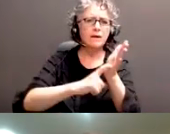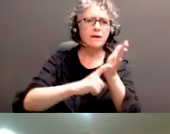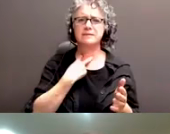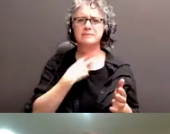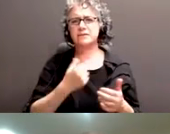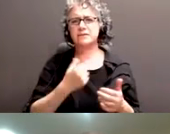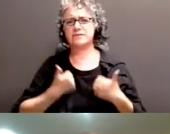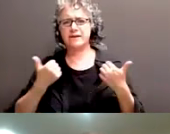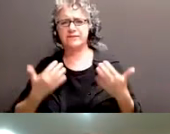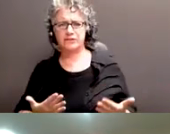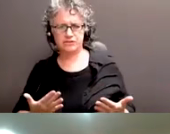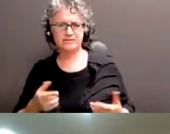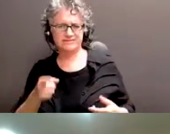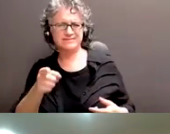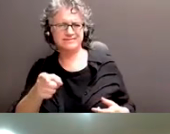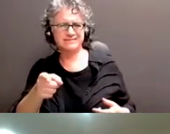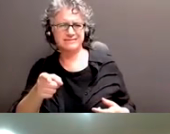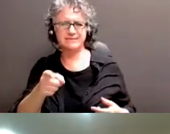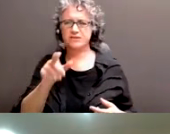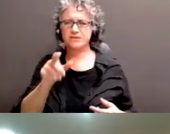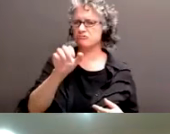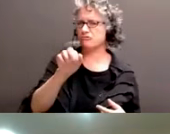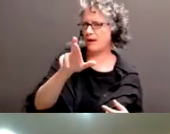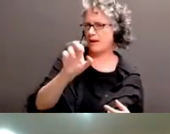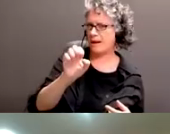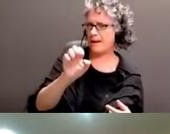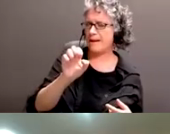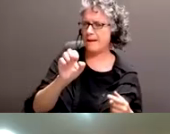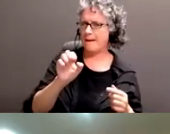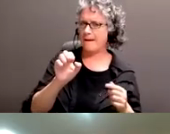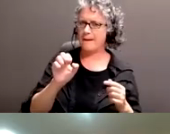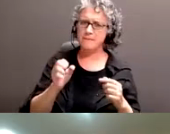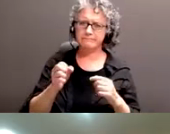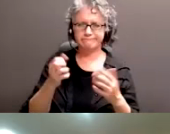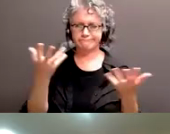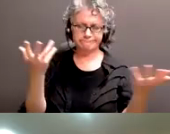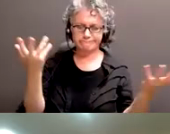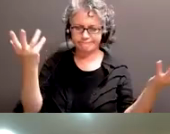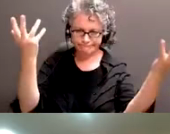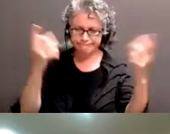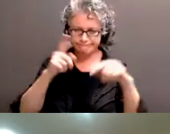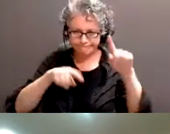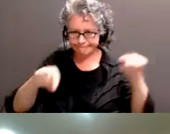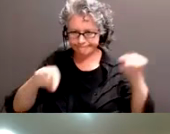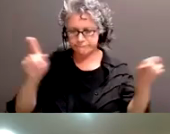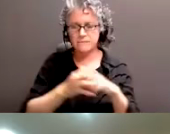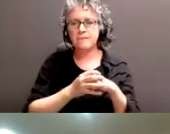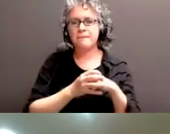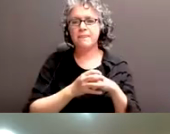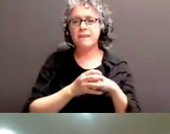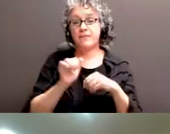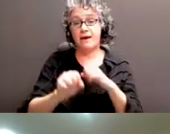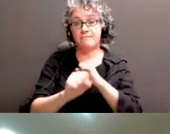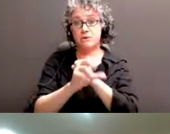Crime Week. So we have a lineup of speakers throughout the week, and this posting will be going out very shortly.